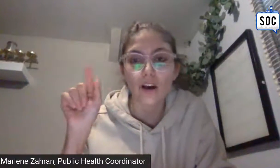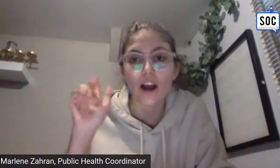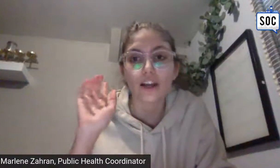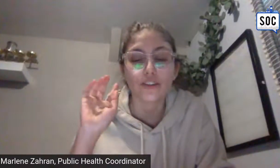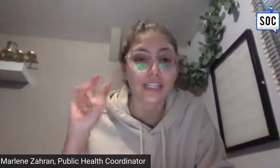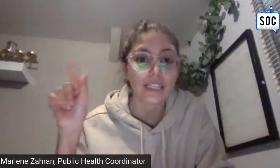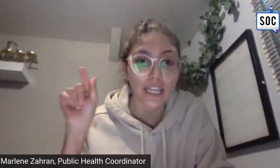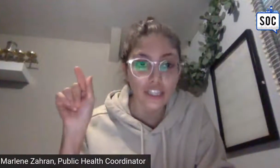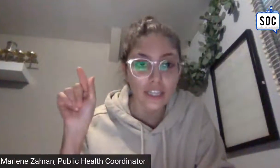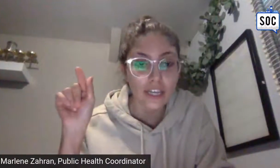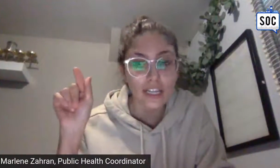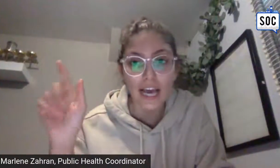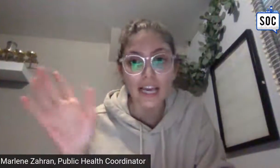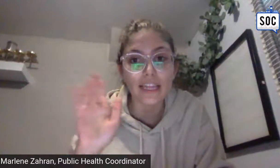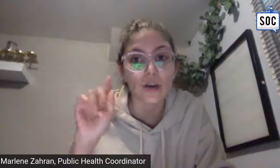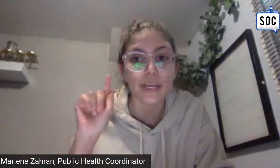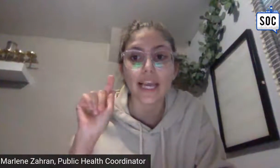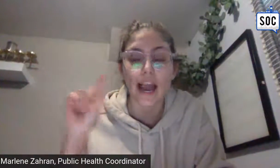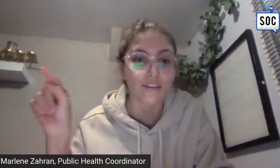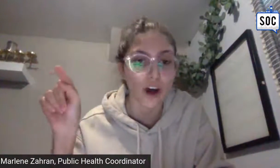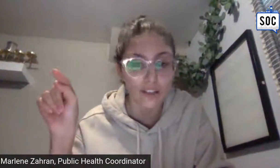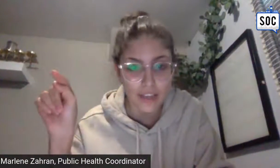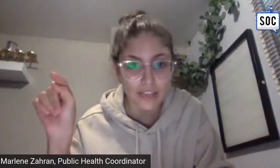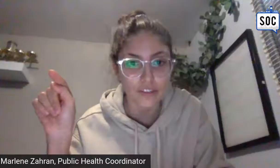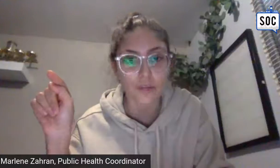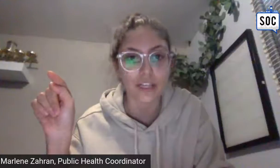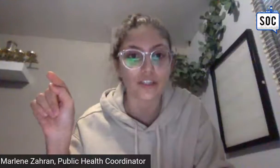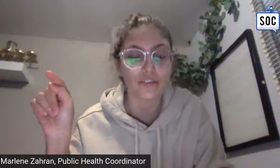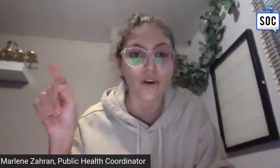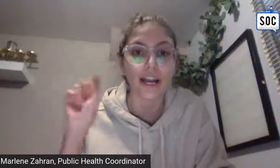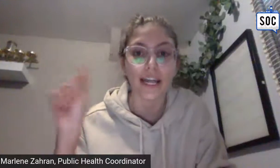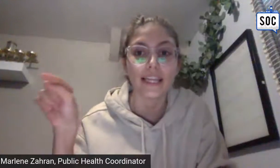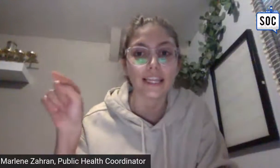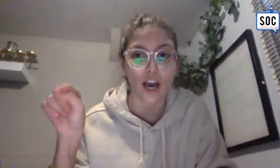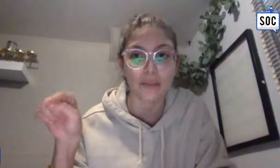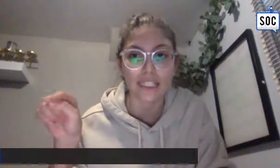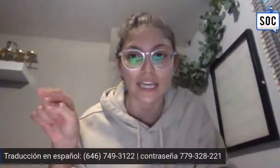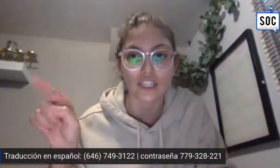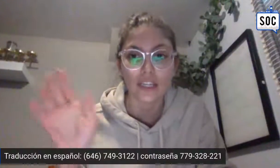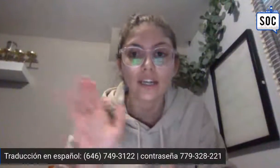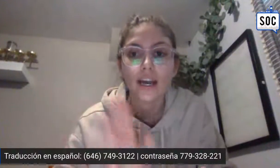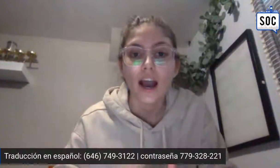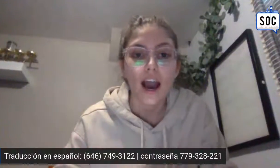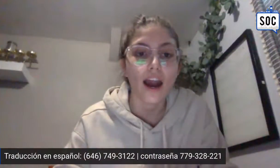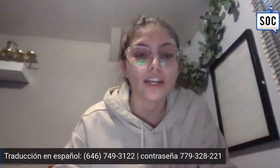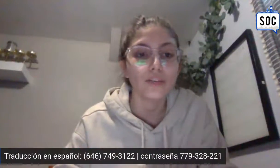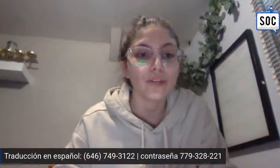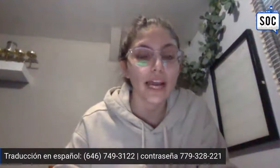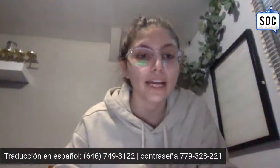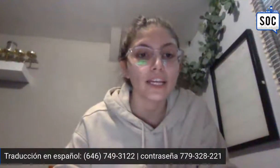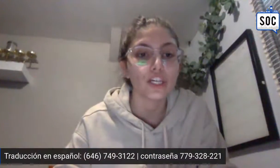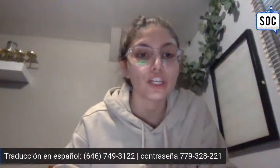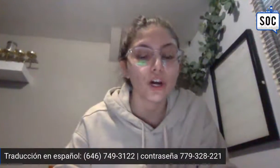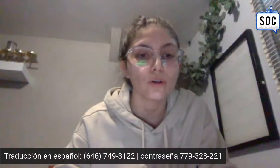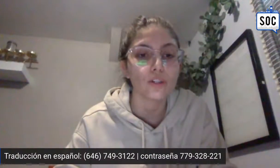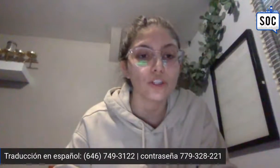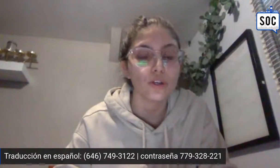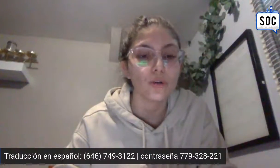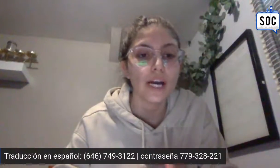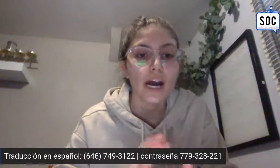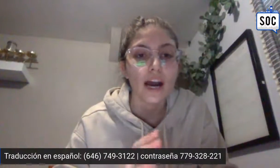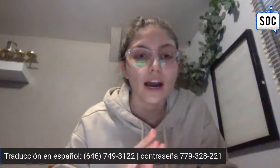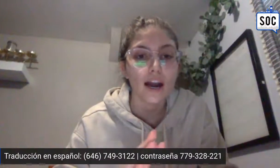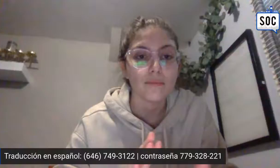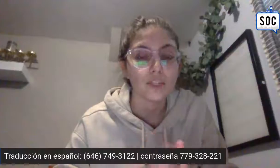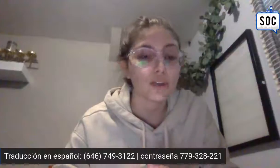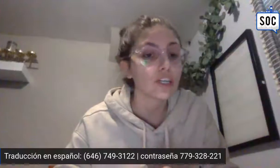check out our translation line that we have all of the information for in the comment section. You can go